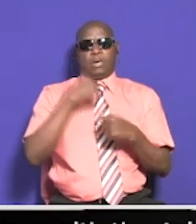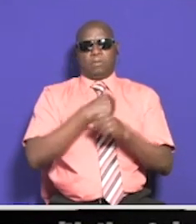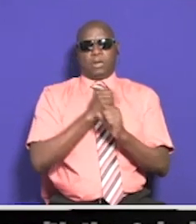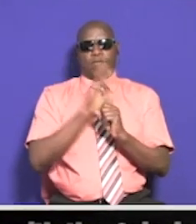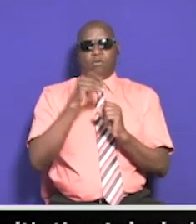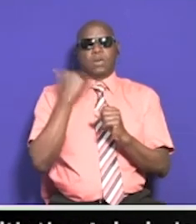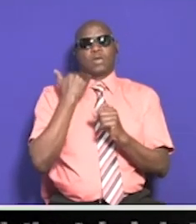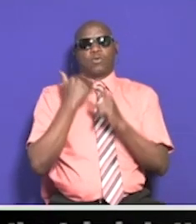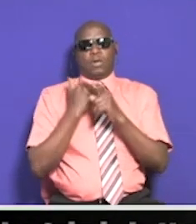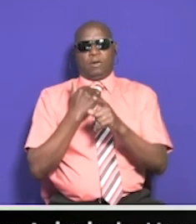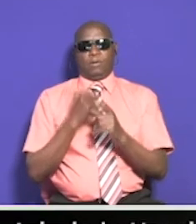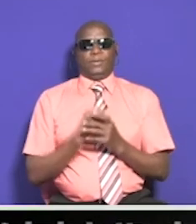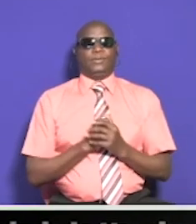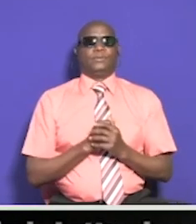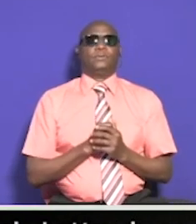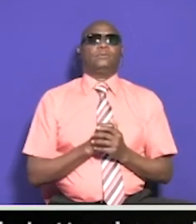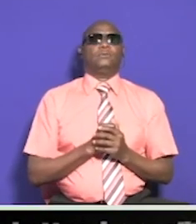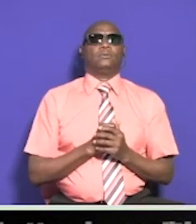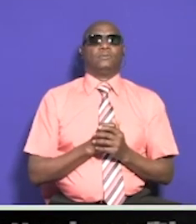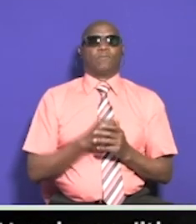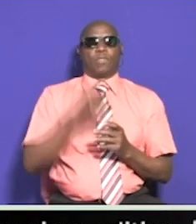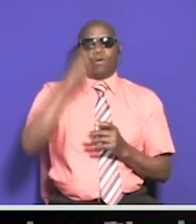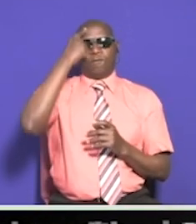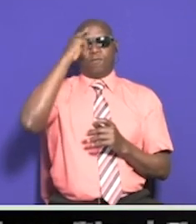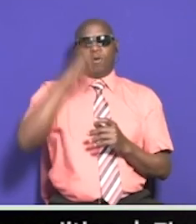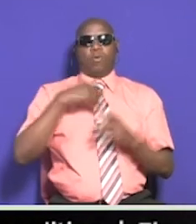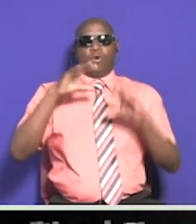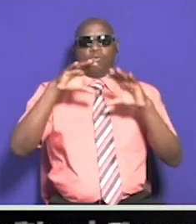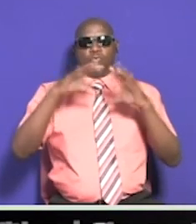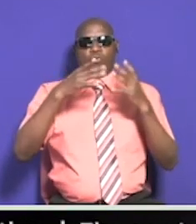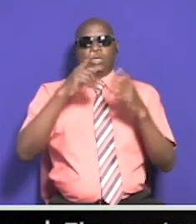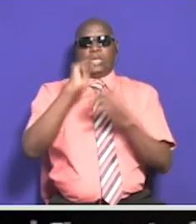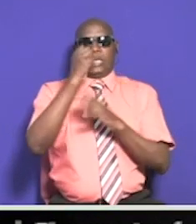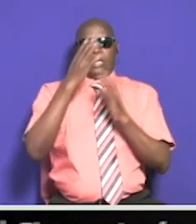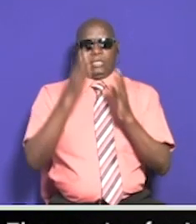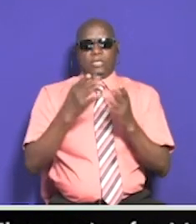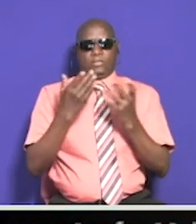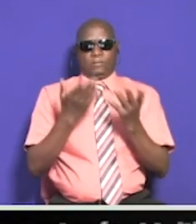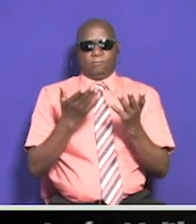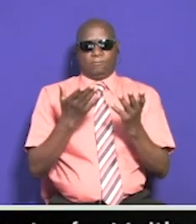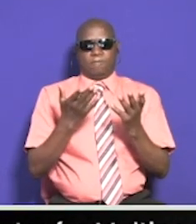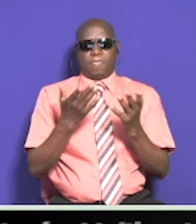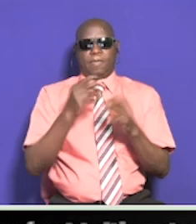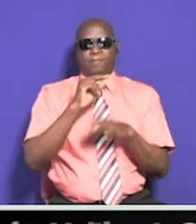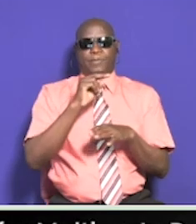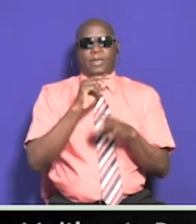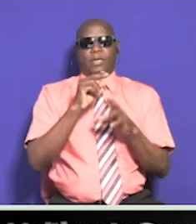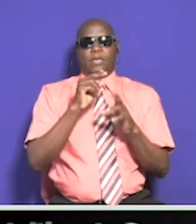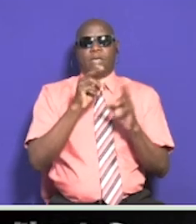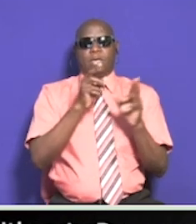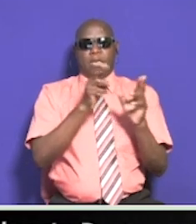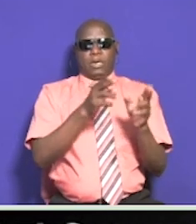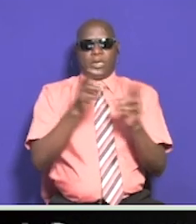Dandora. Awareness for our communities and for Kenyans, because the nature